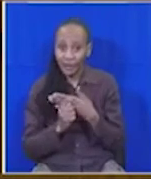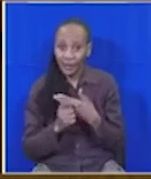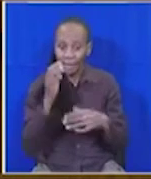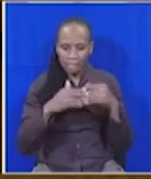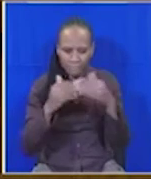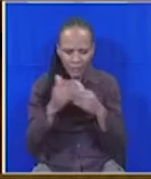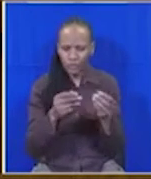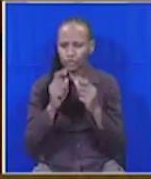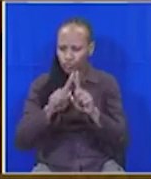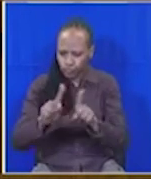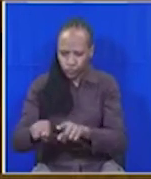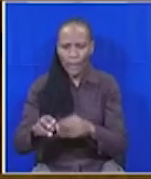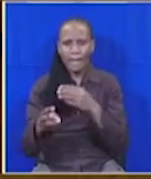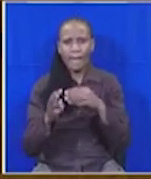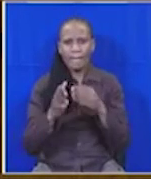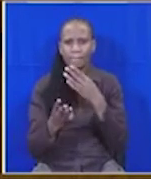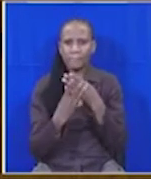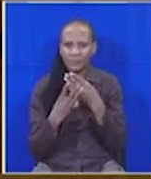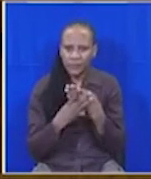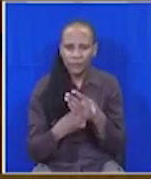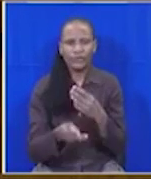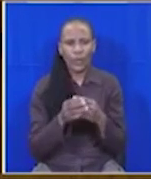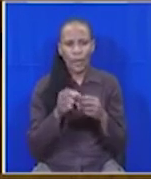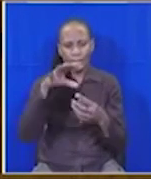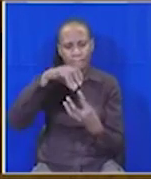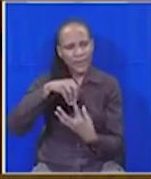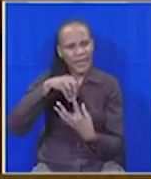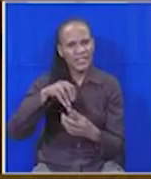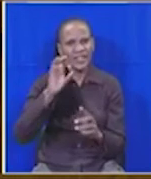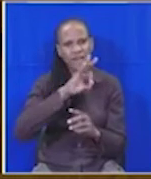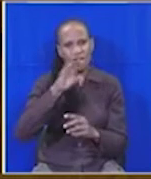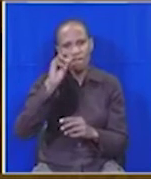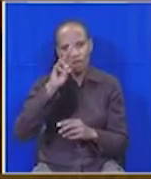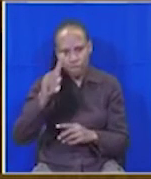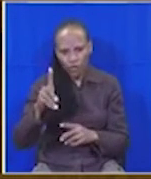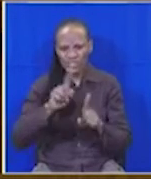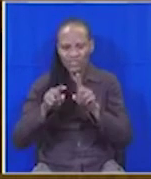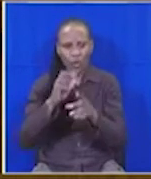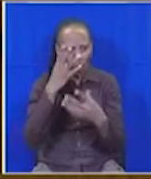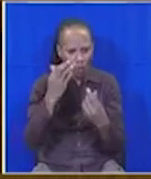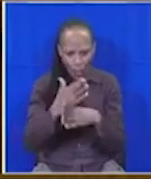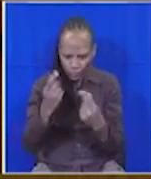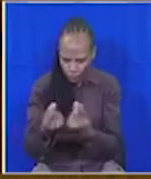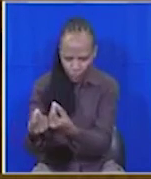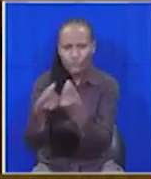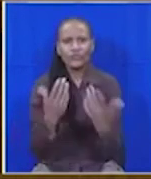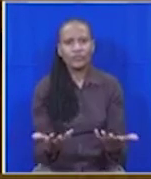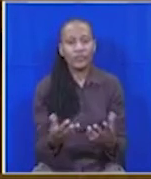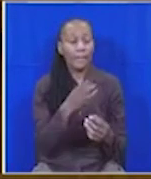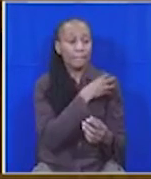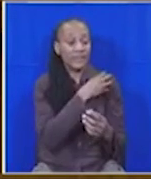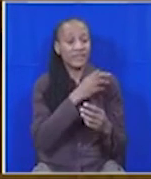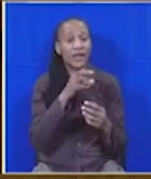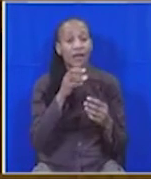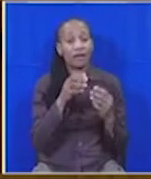similar investments by BMW, Mercedes-Benz, Ford, and other manufacturers. The Ministry of Science and Technology is leading in development